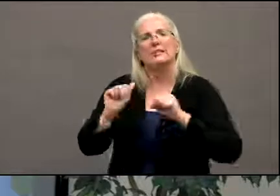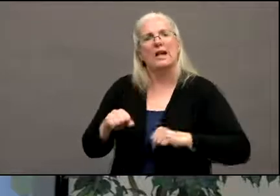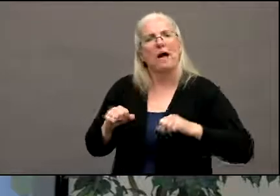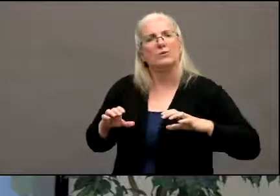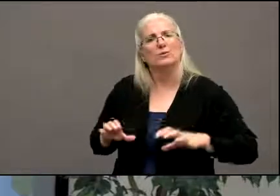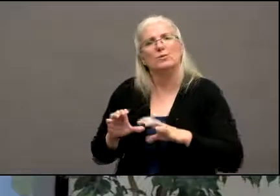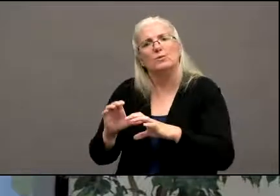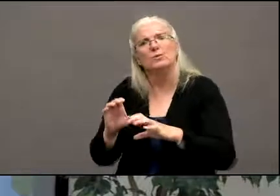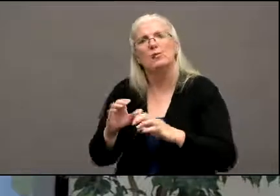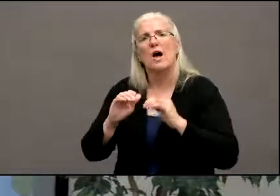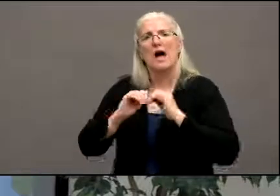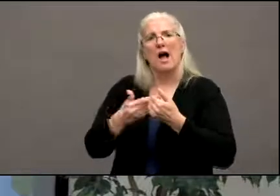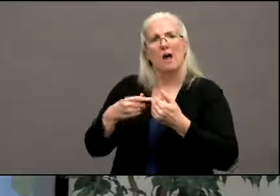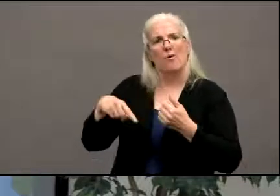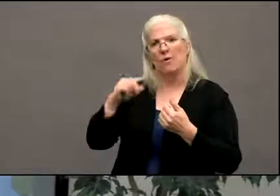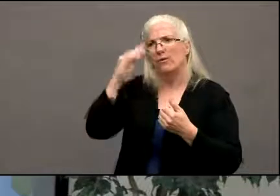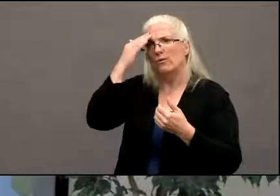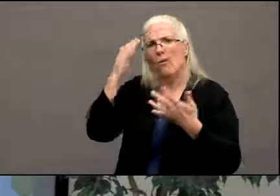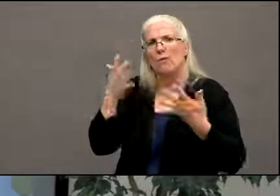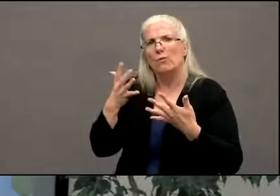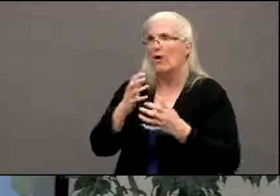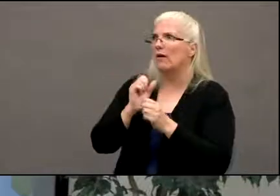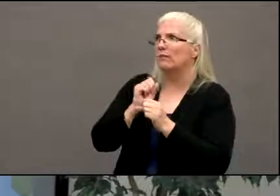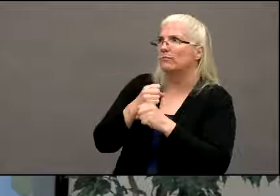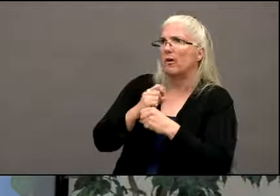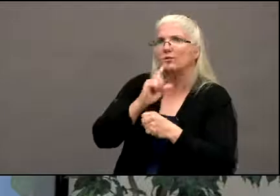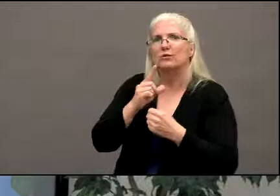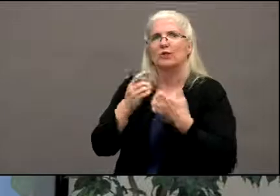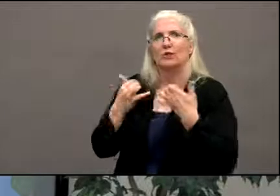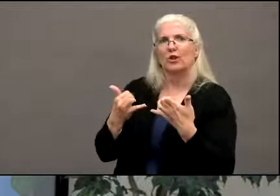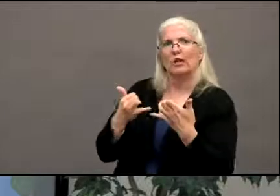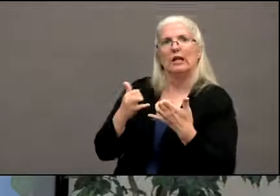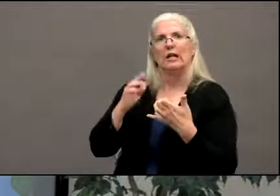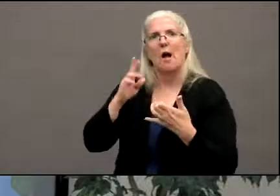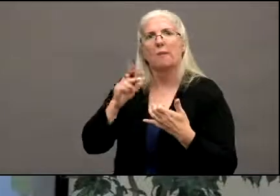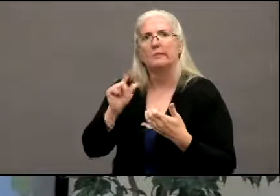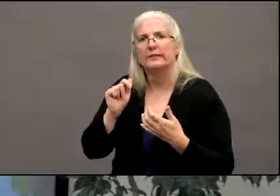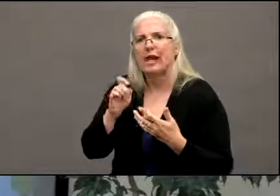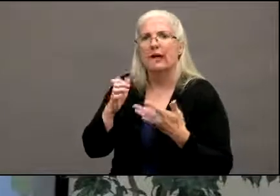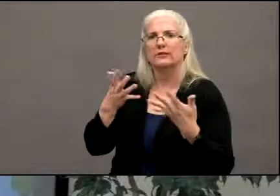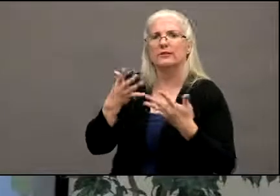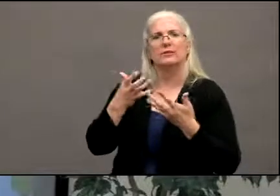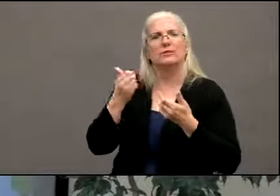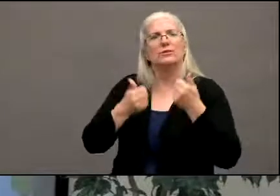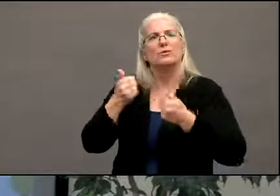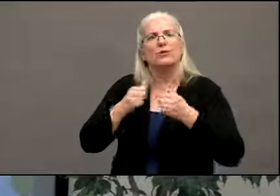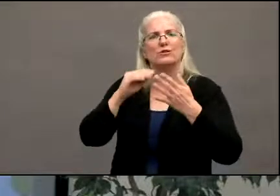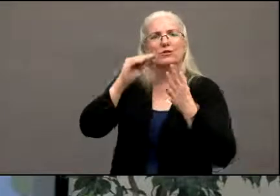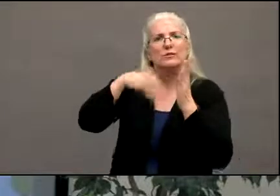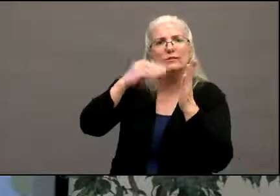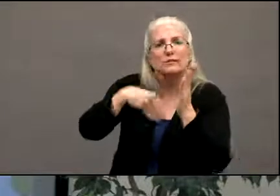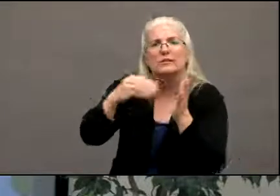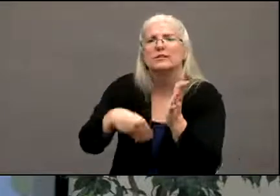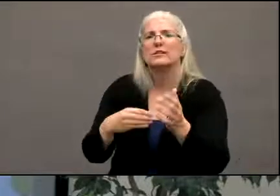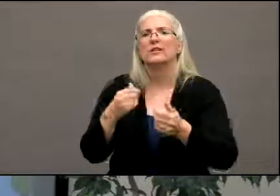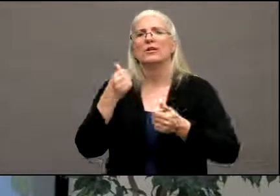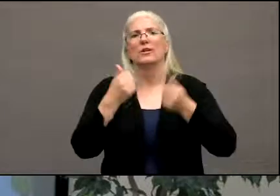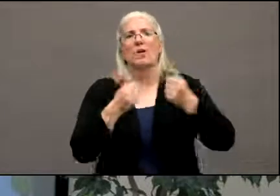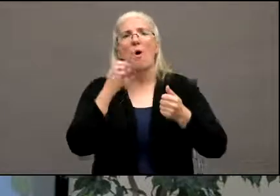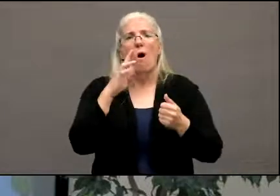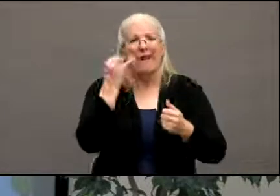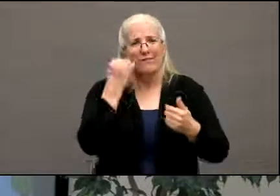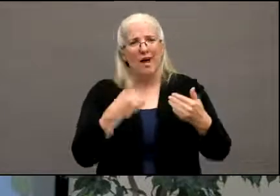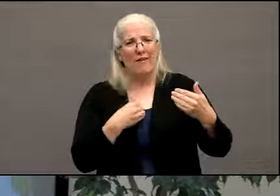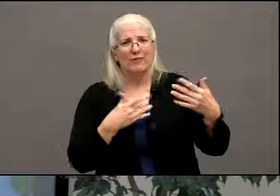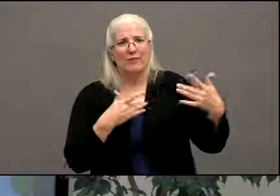forms I need to fill out, or if people have concerns about COVID and they want to make a report? I would say the first website you should check